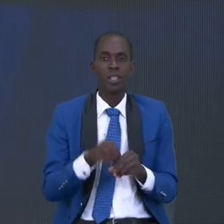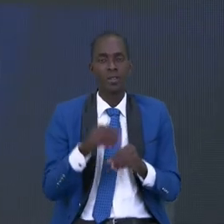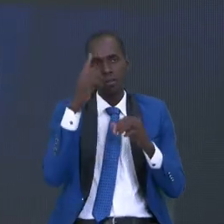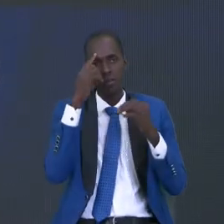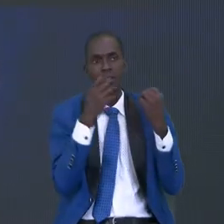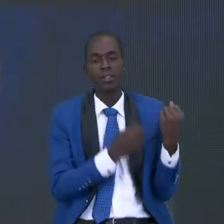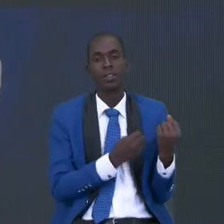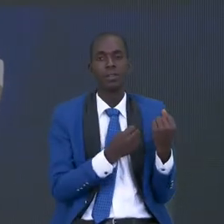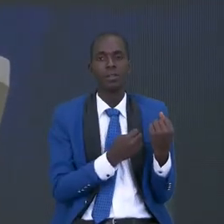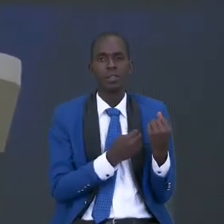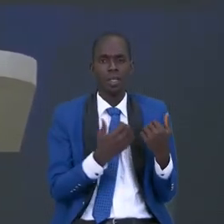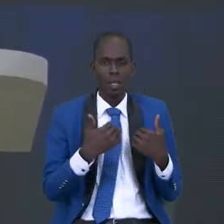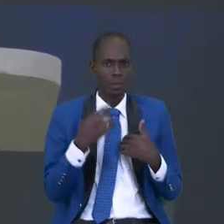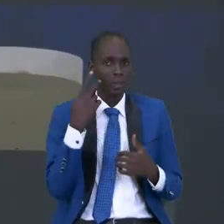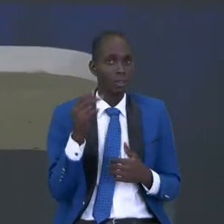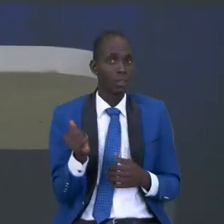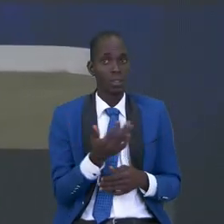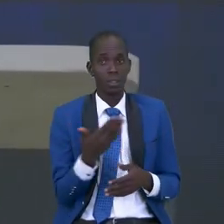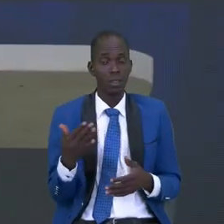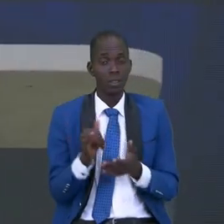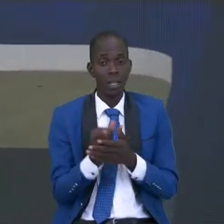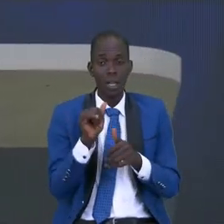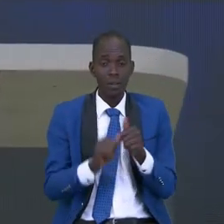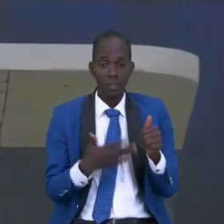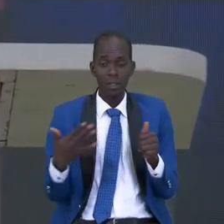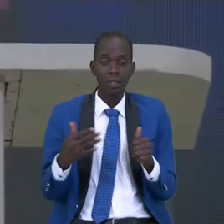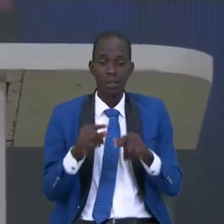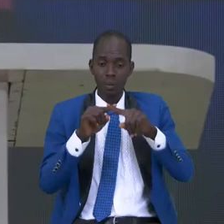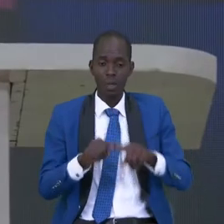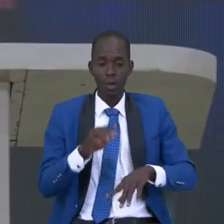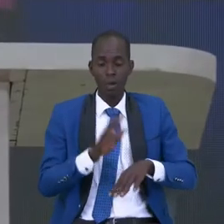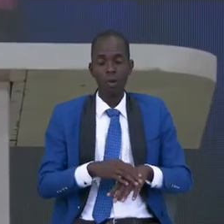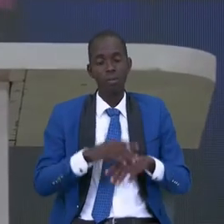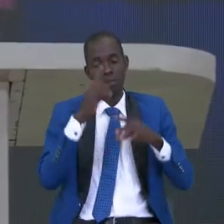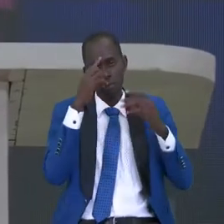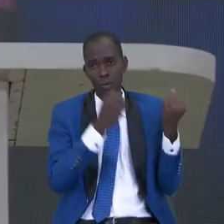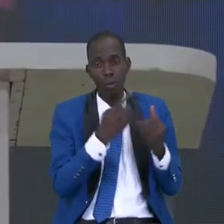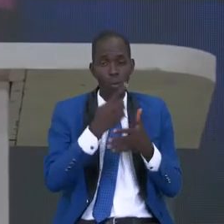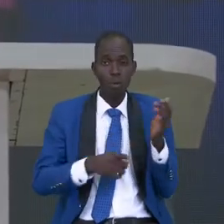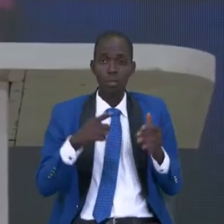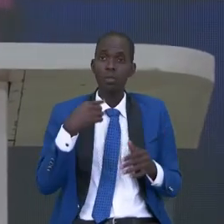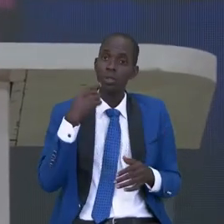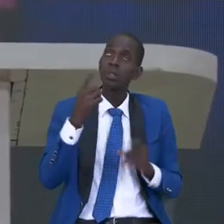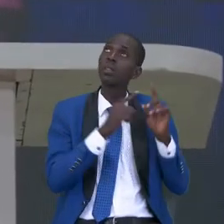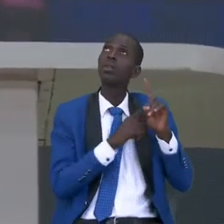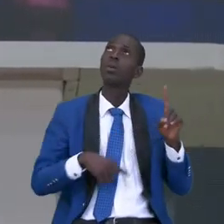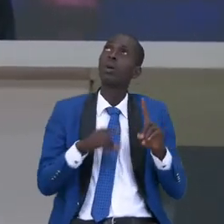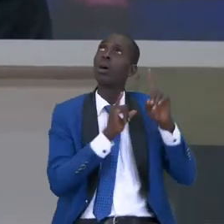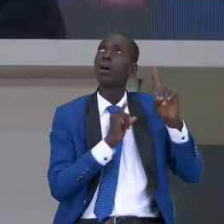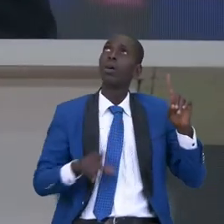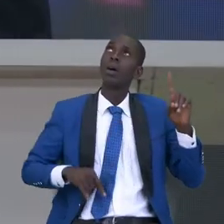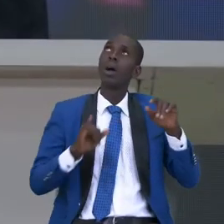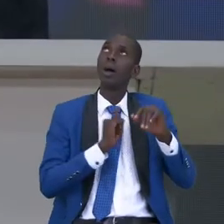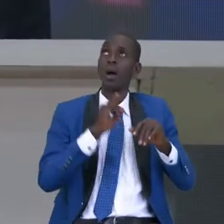in faith. Have you seen? Everything depends on faith. Once you can tell the Lord, Lord, I believe, and then you cancel